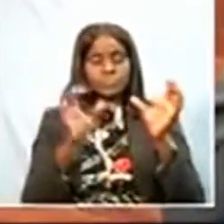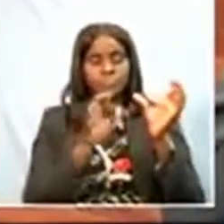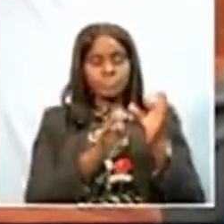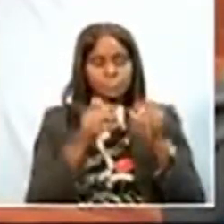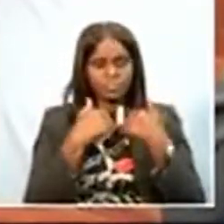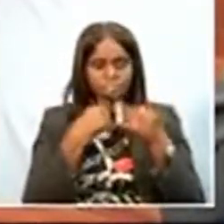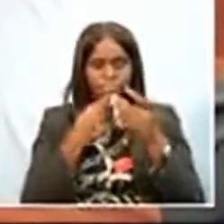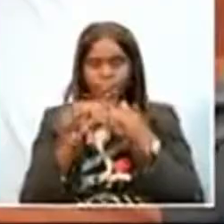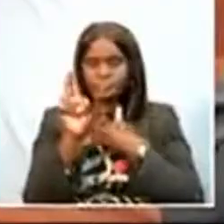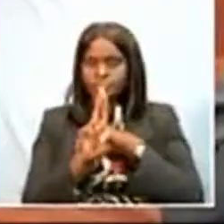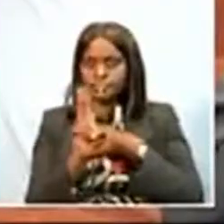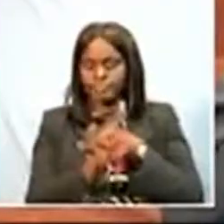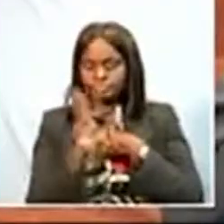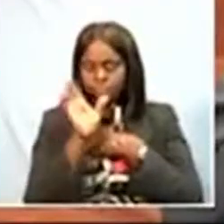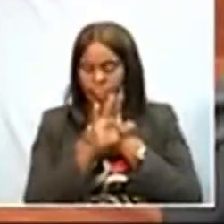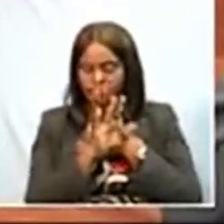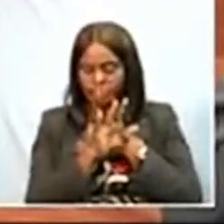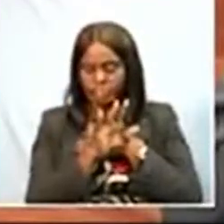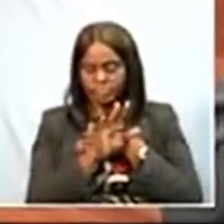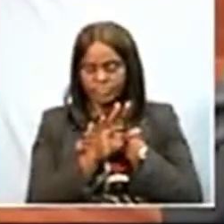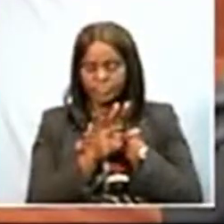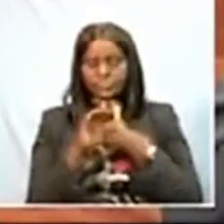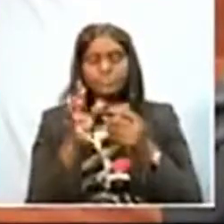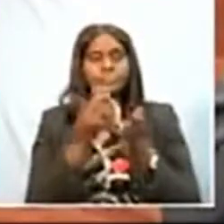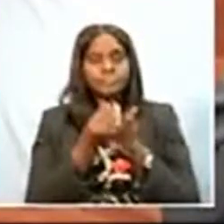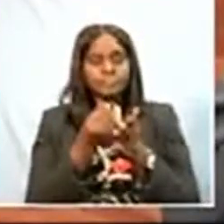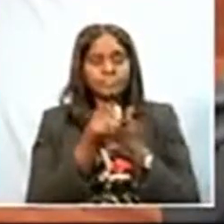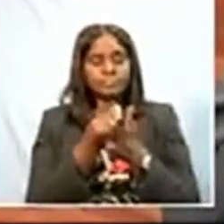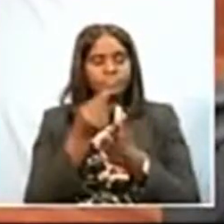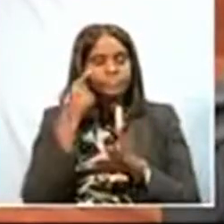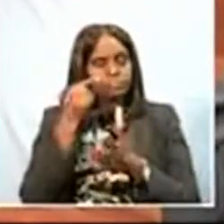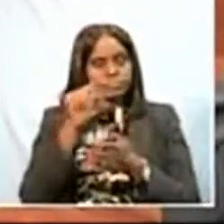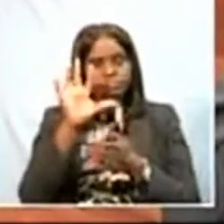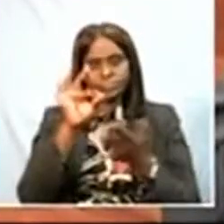since spent the sum of